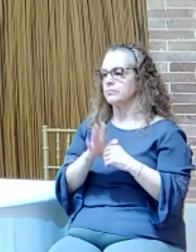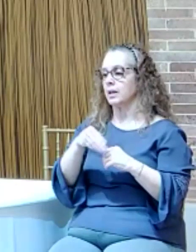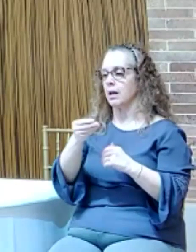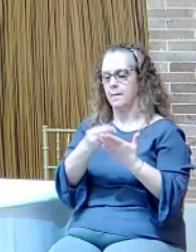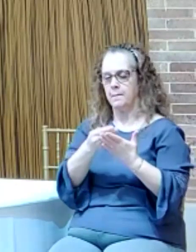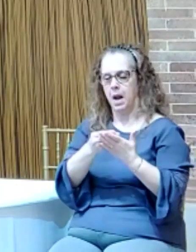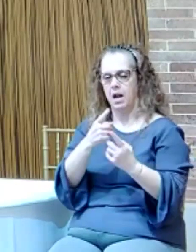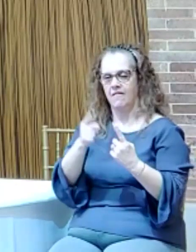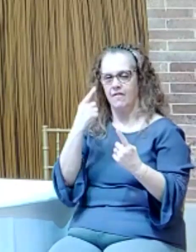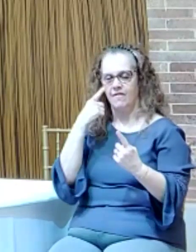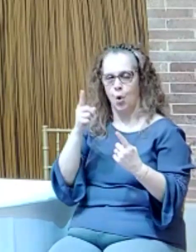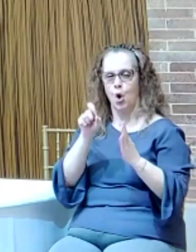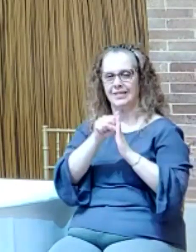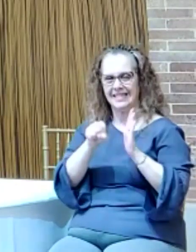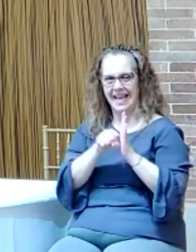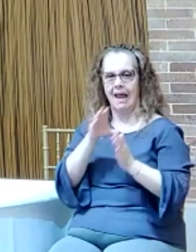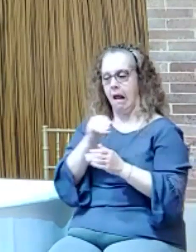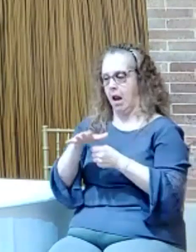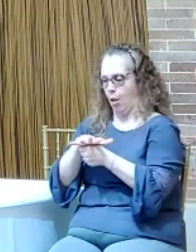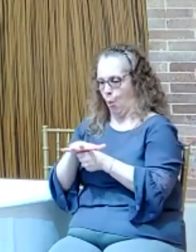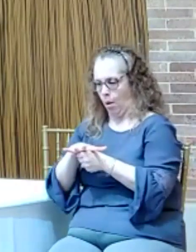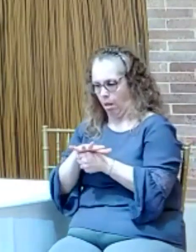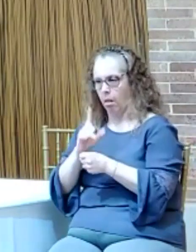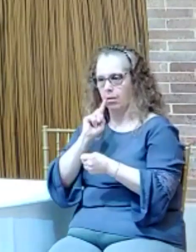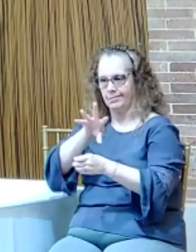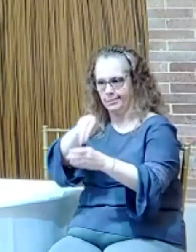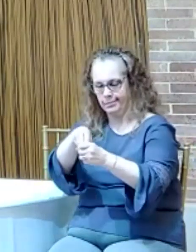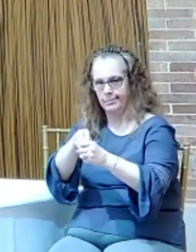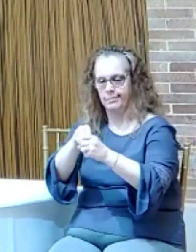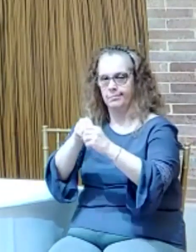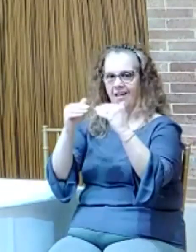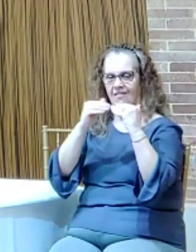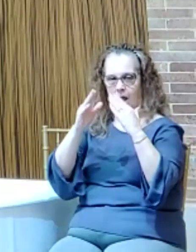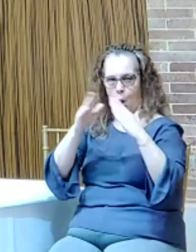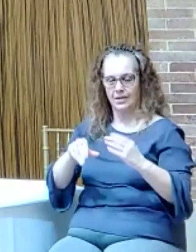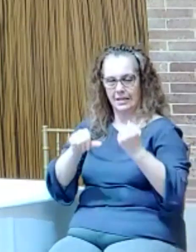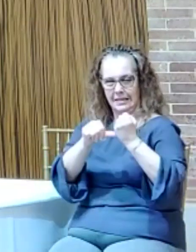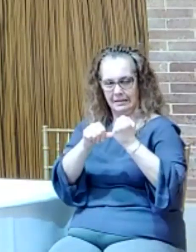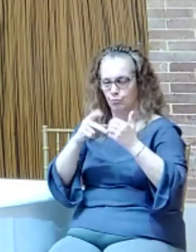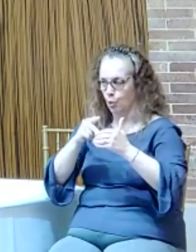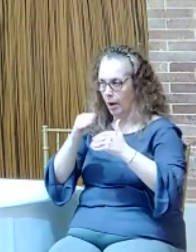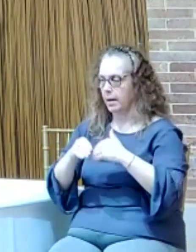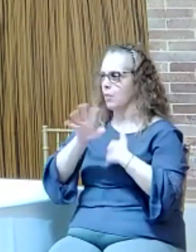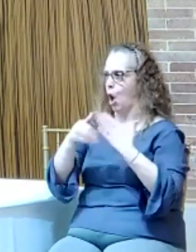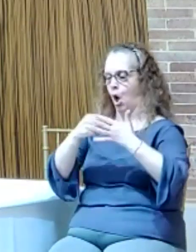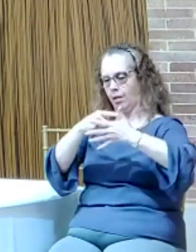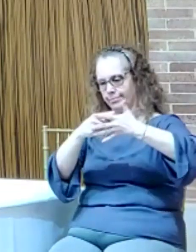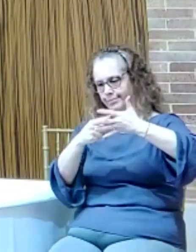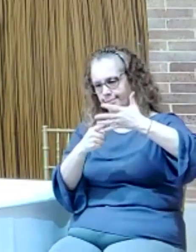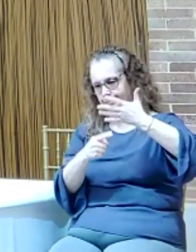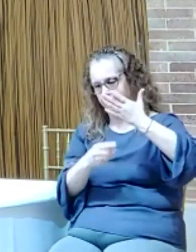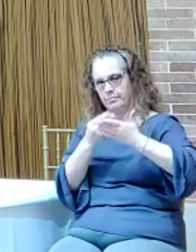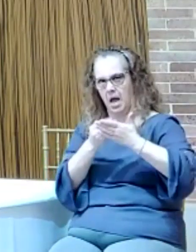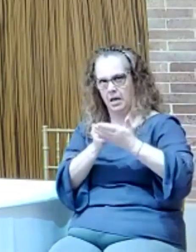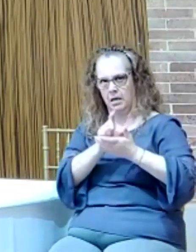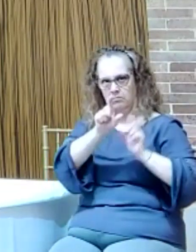local uh organizations that participate in the fair housing assistance program all of that we're supporting funding for more housing Choice